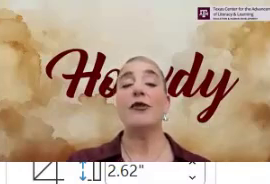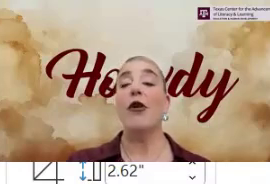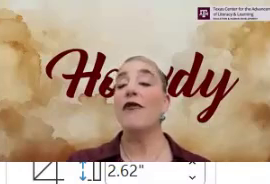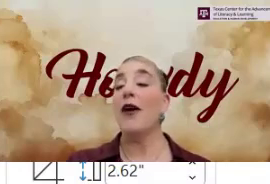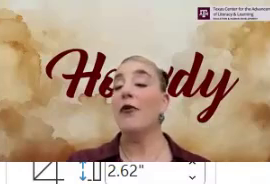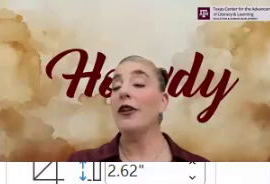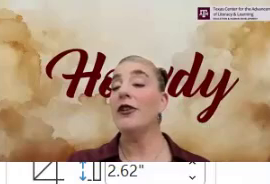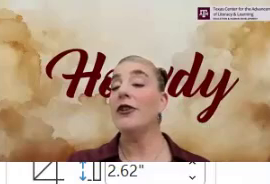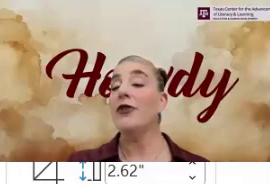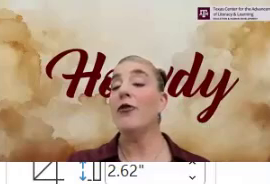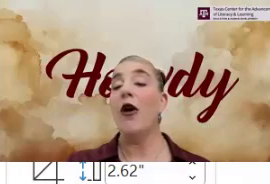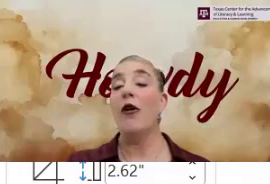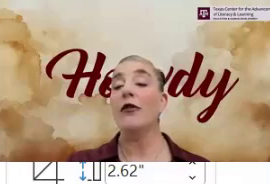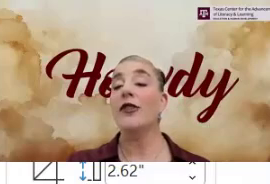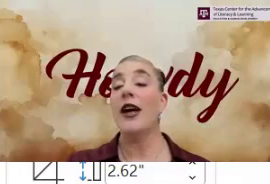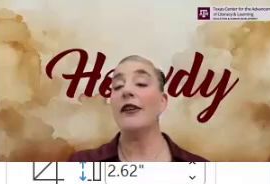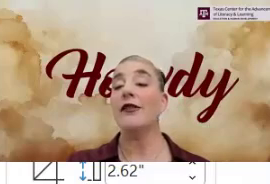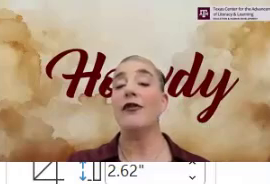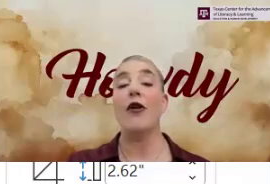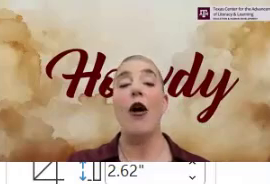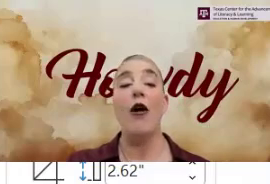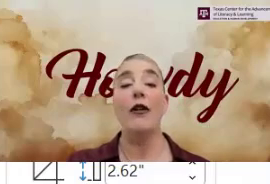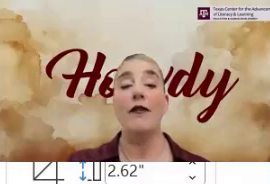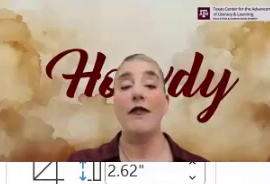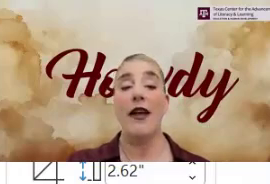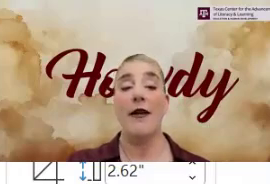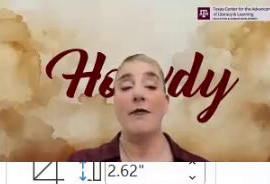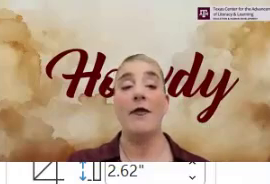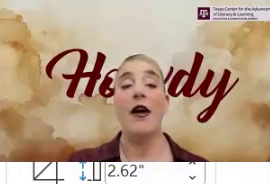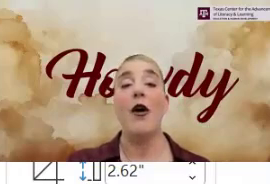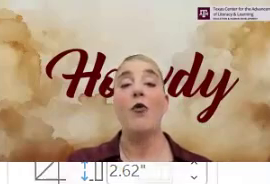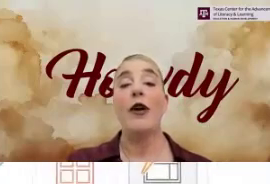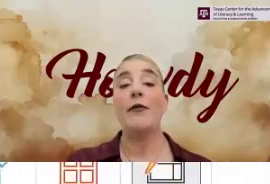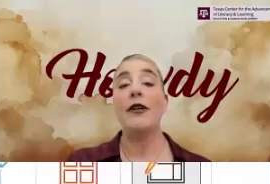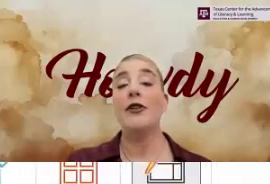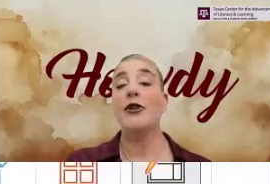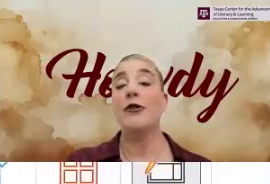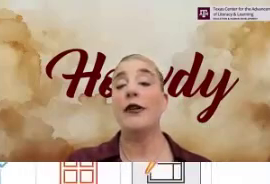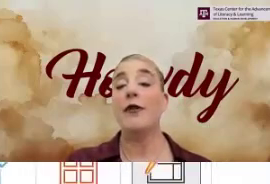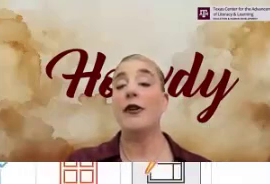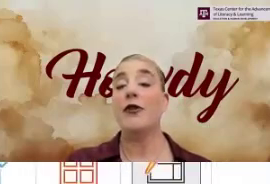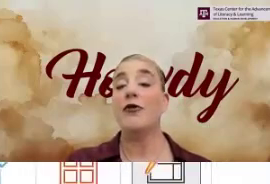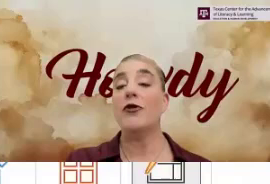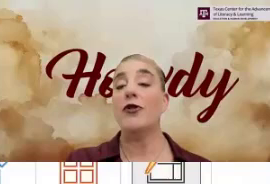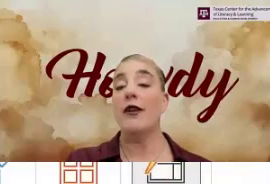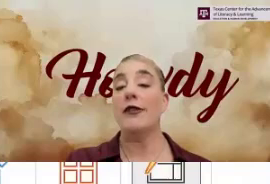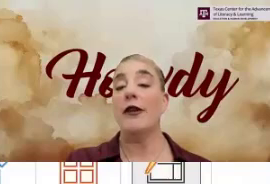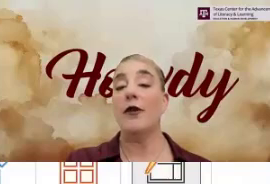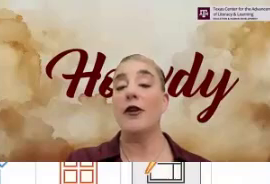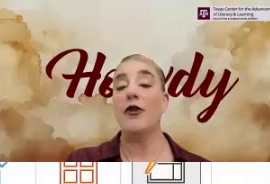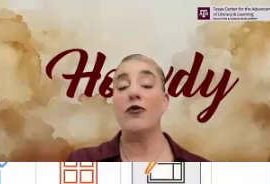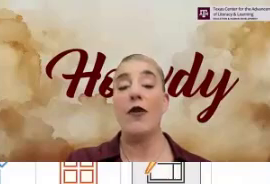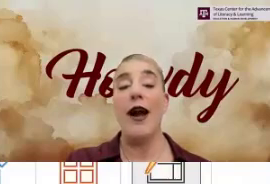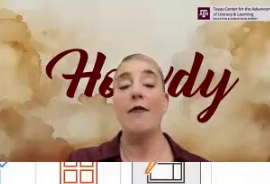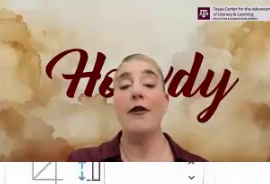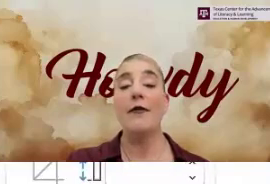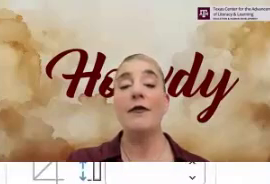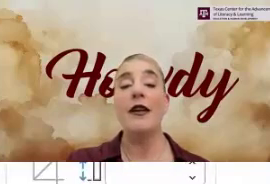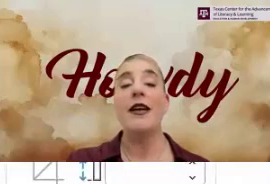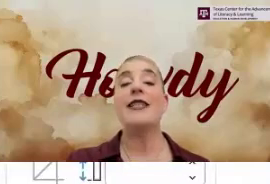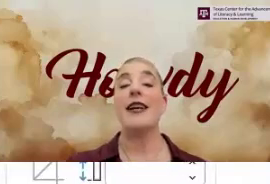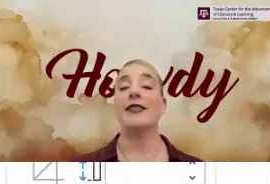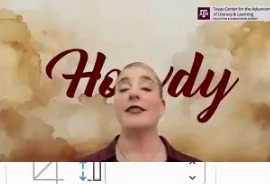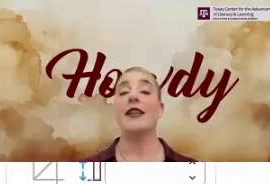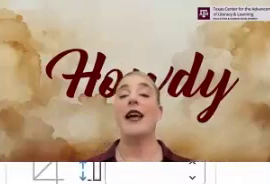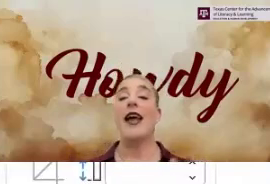a theme. So if I wanted to do alt text for all of them, what I'm going to do is I'm going to do this. I'm going to grab